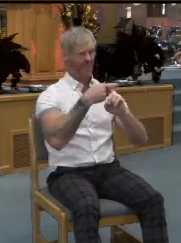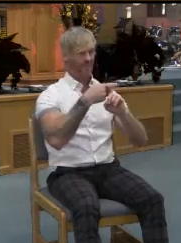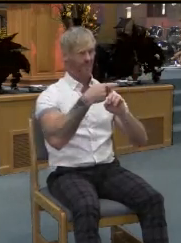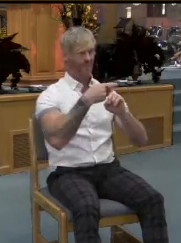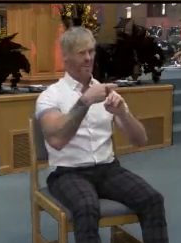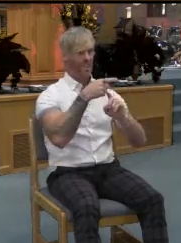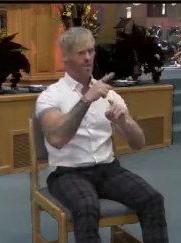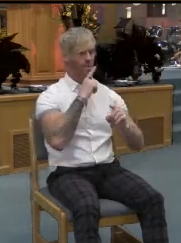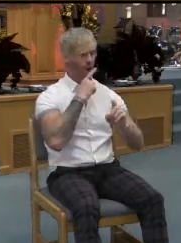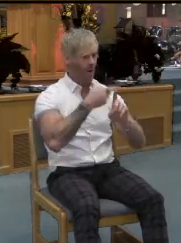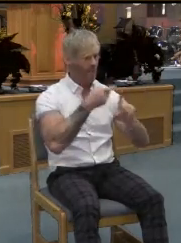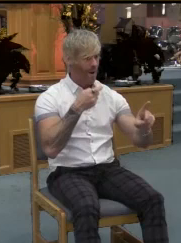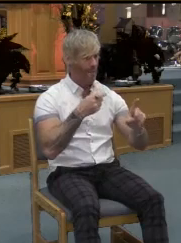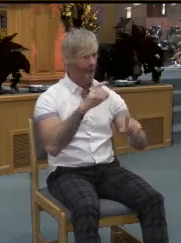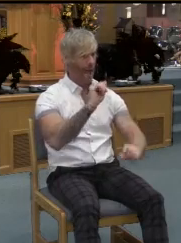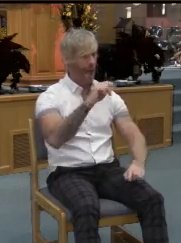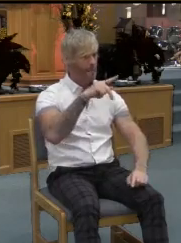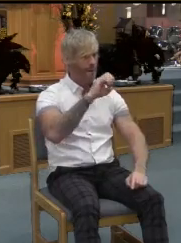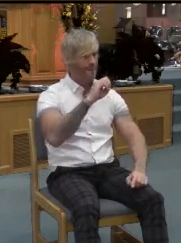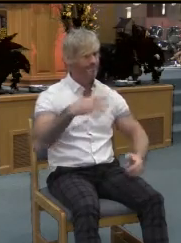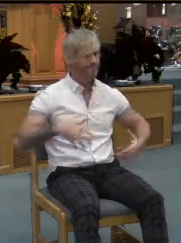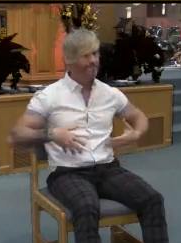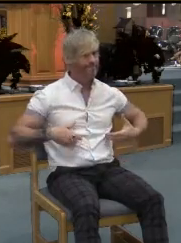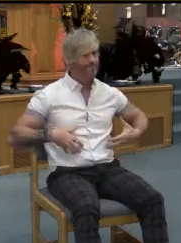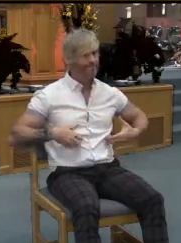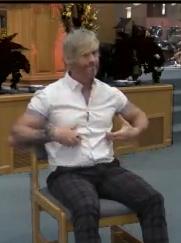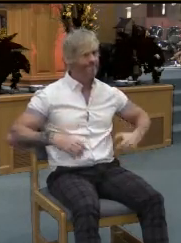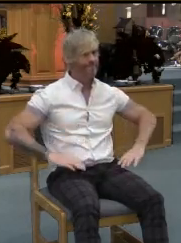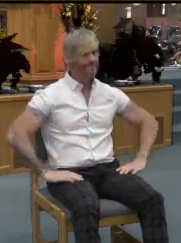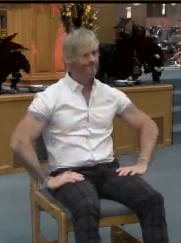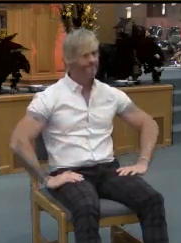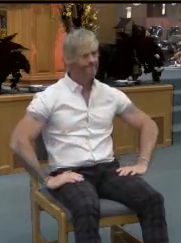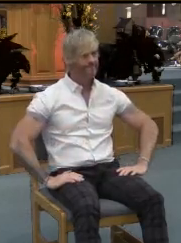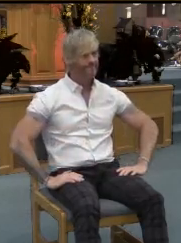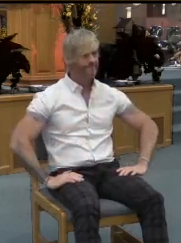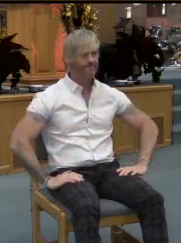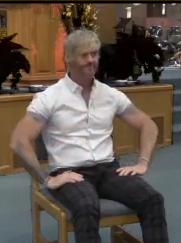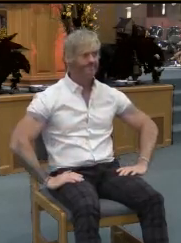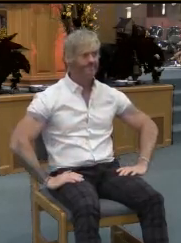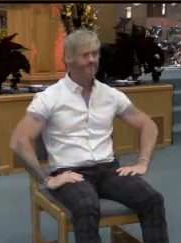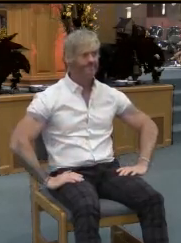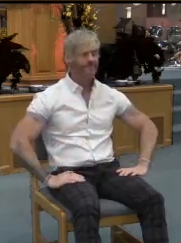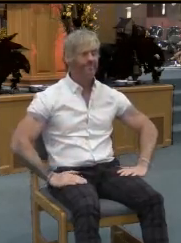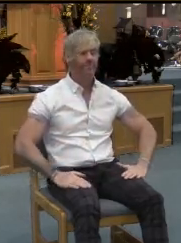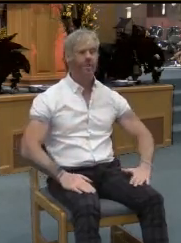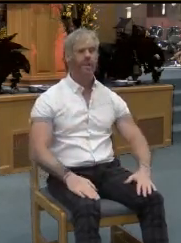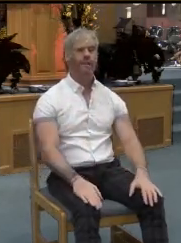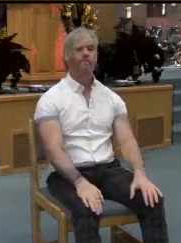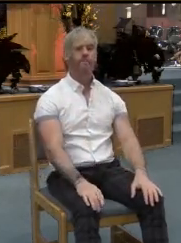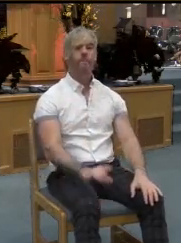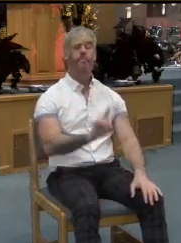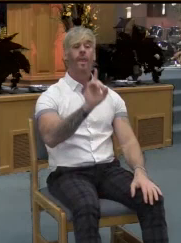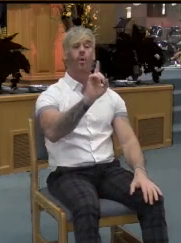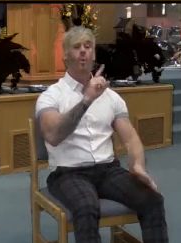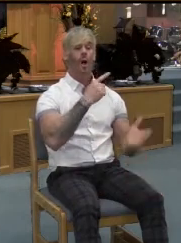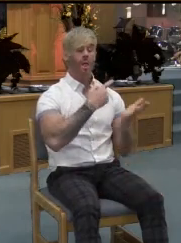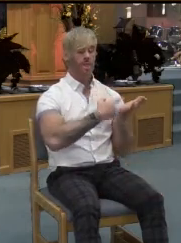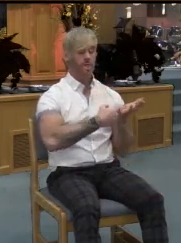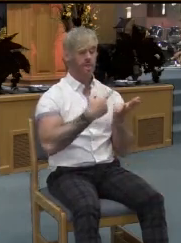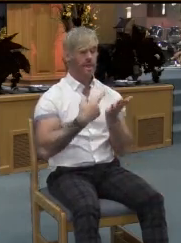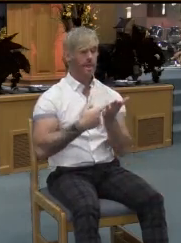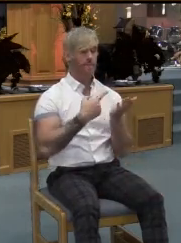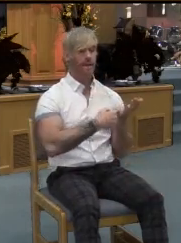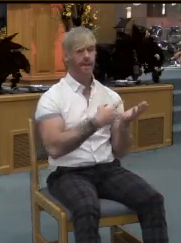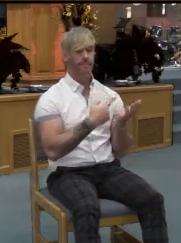apes. I liked one debate that took place where one theologian and